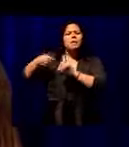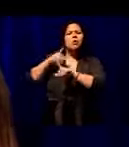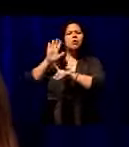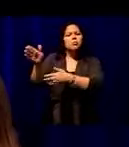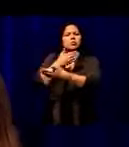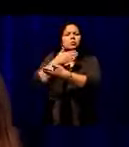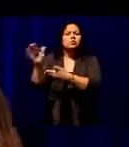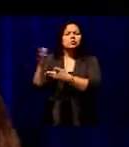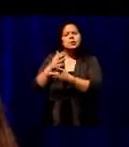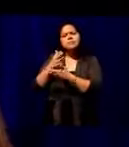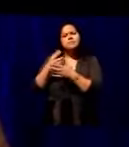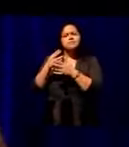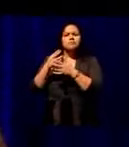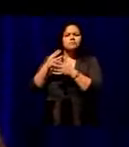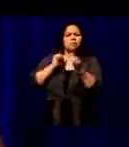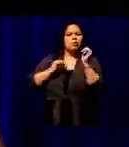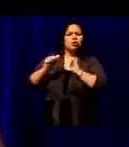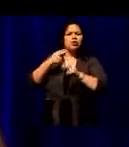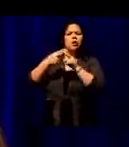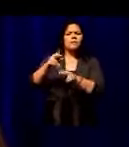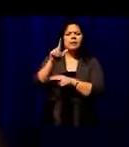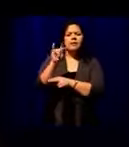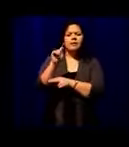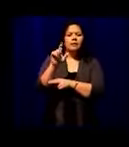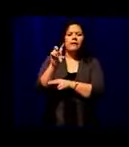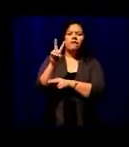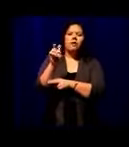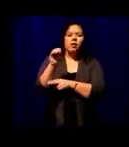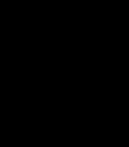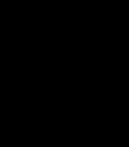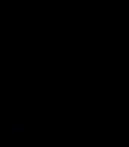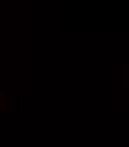musical memoir, Little Volcano.